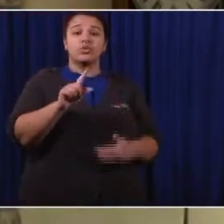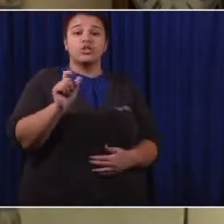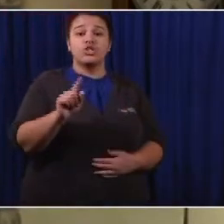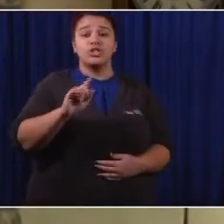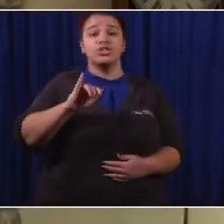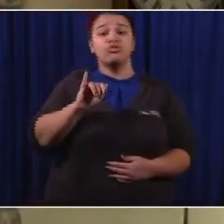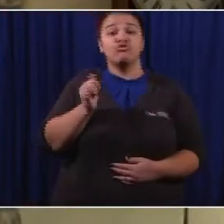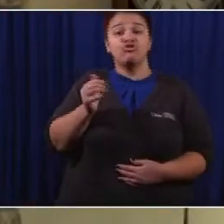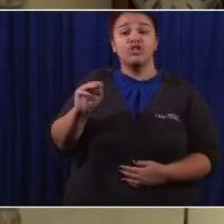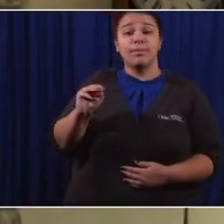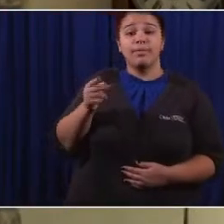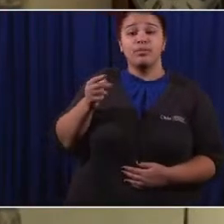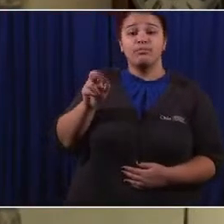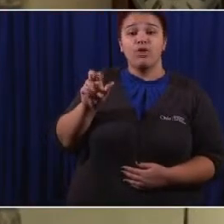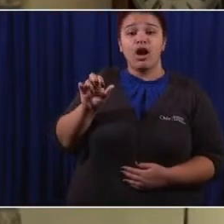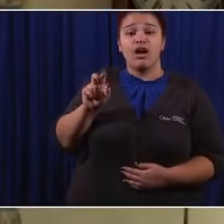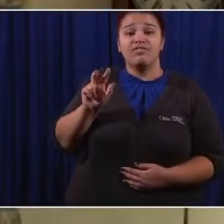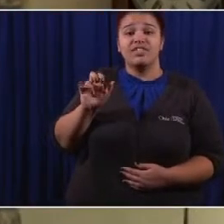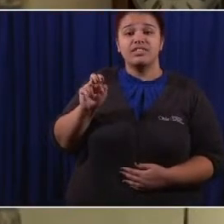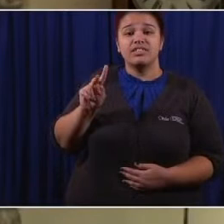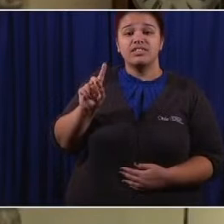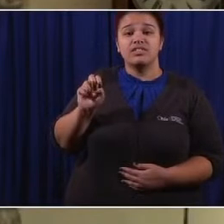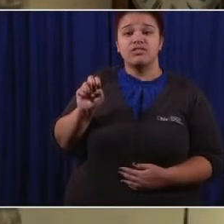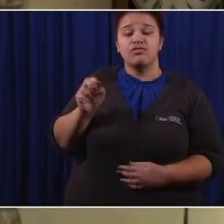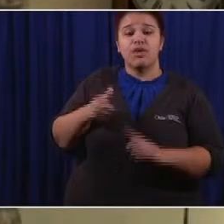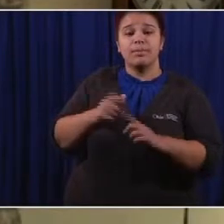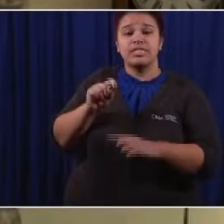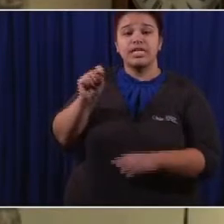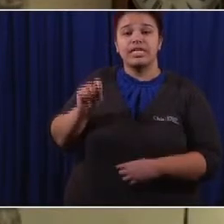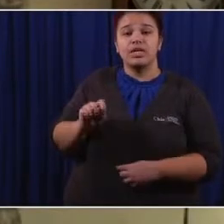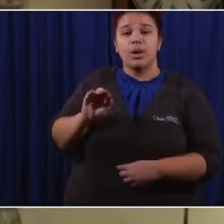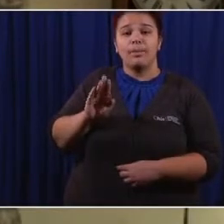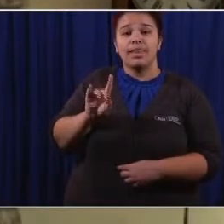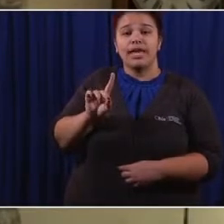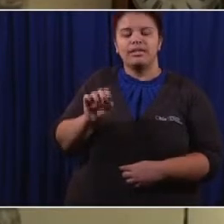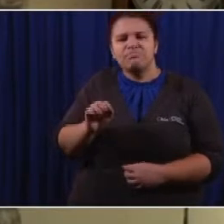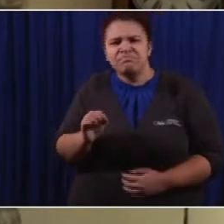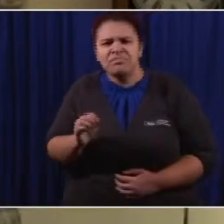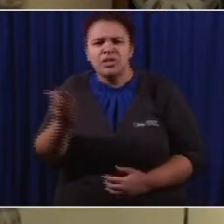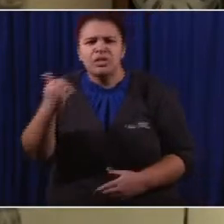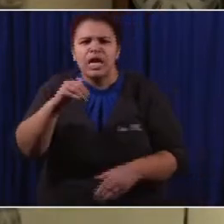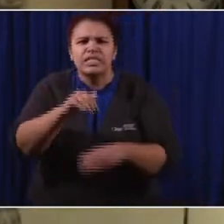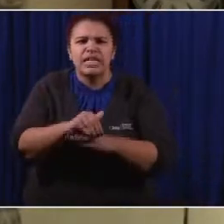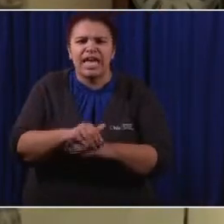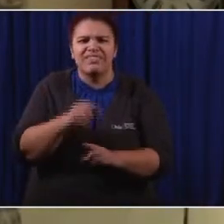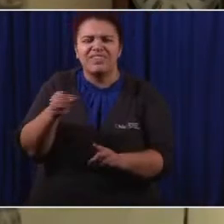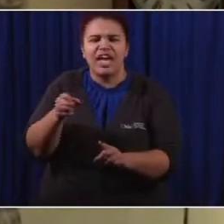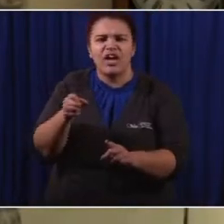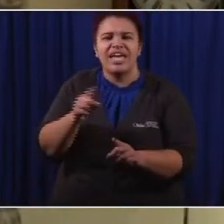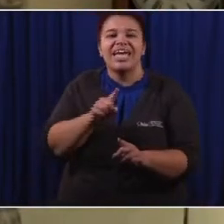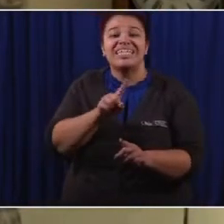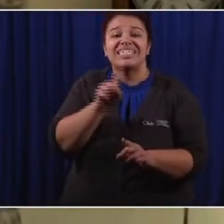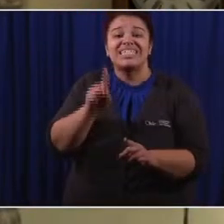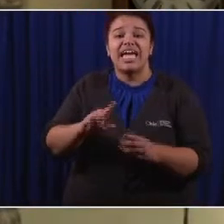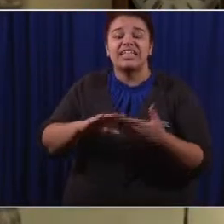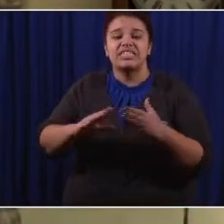Jim. Last night, Vice President Mike Pence urged the crowd in Zanesville to applaud you for your performance as governor, but many